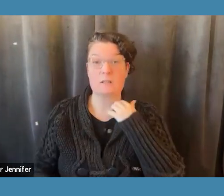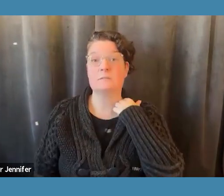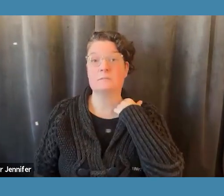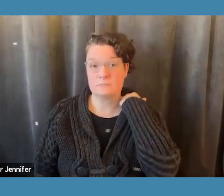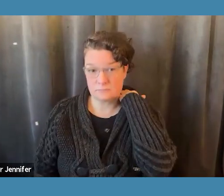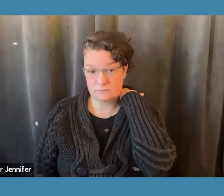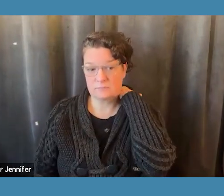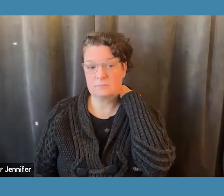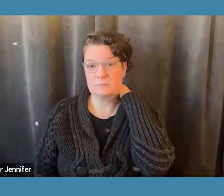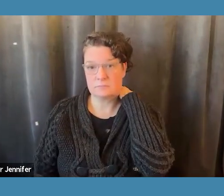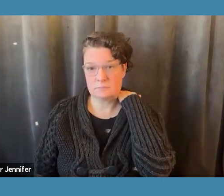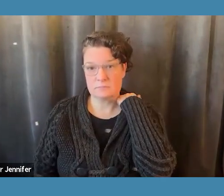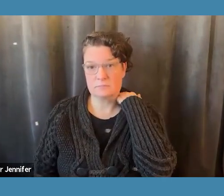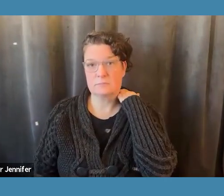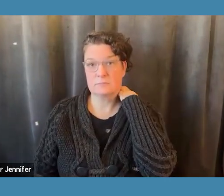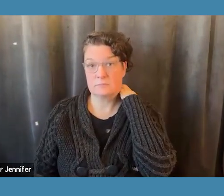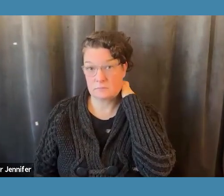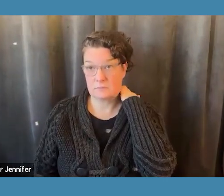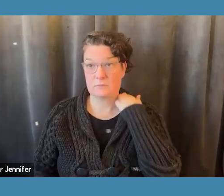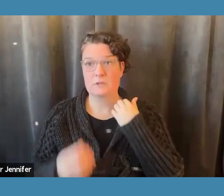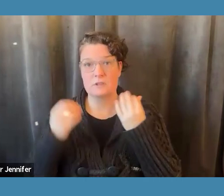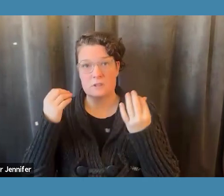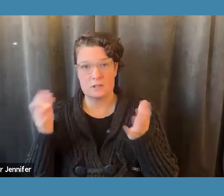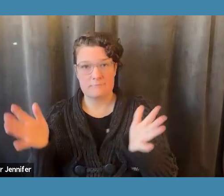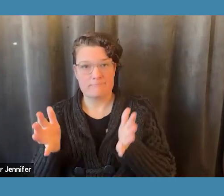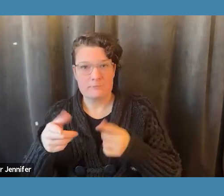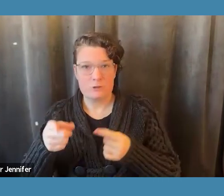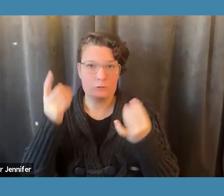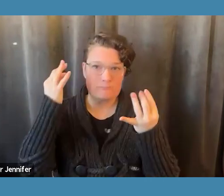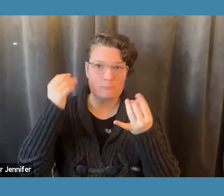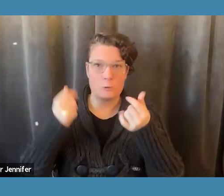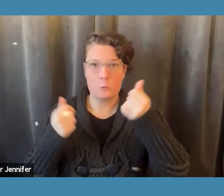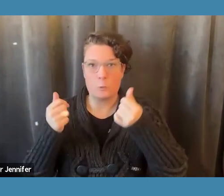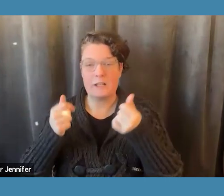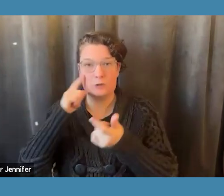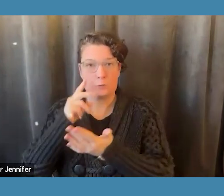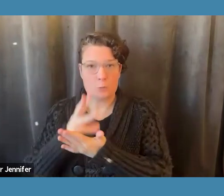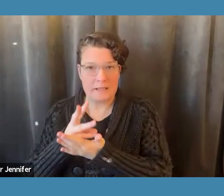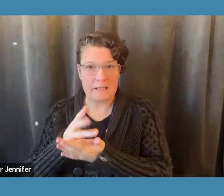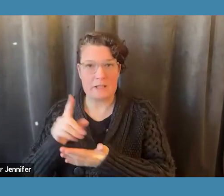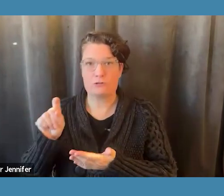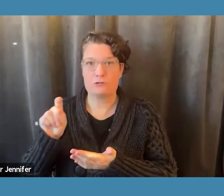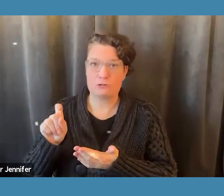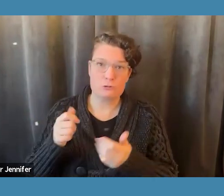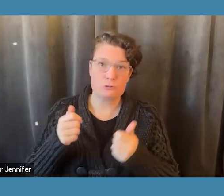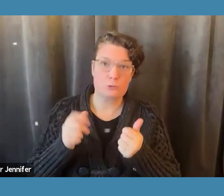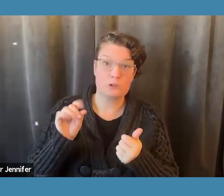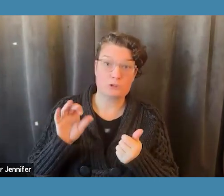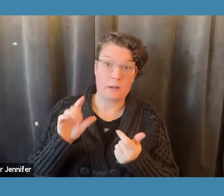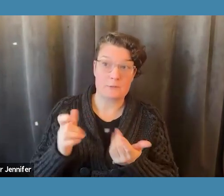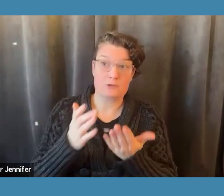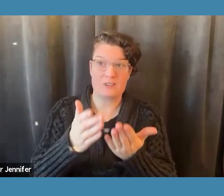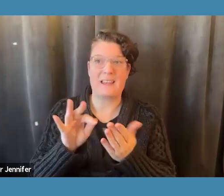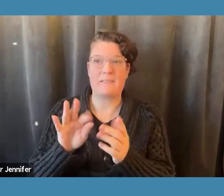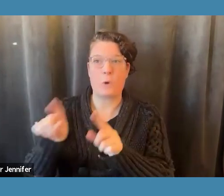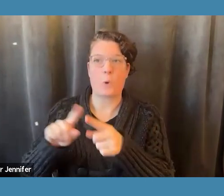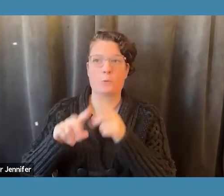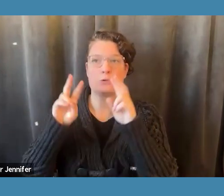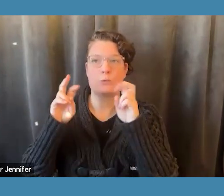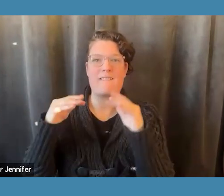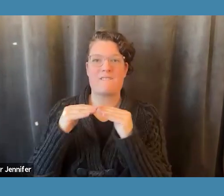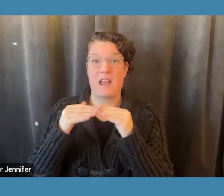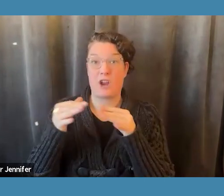considering what witnesses and documents to use if you're going to go to fair hearing. And in that presentation, I spent a lot of time going through